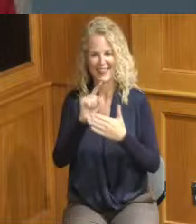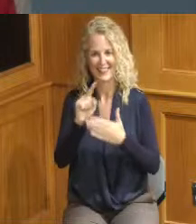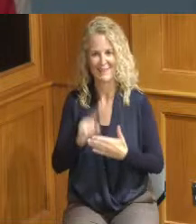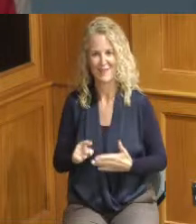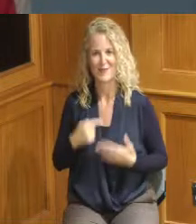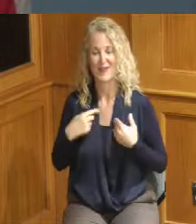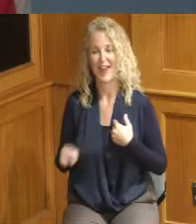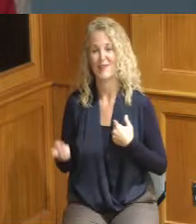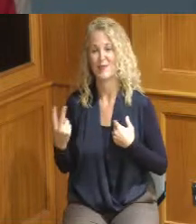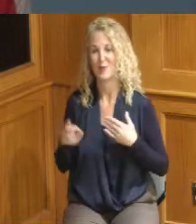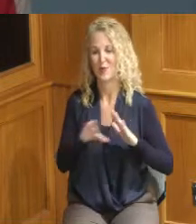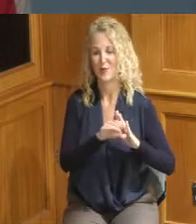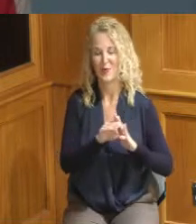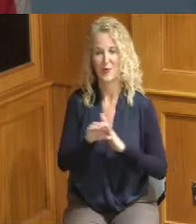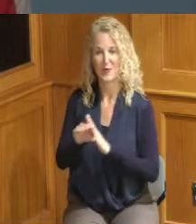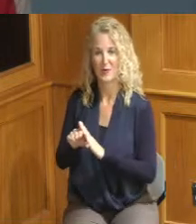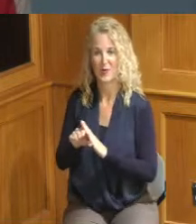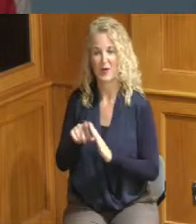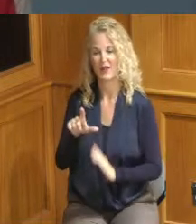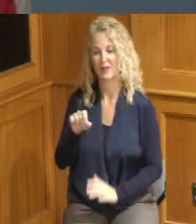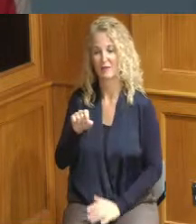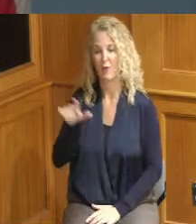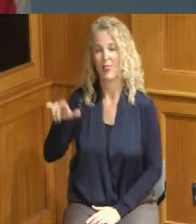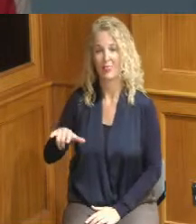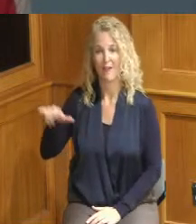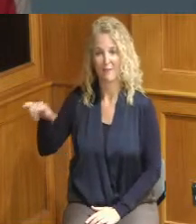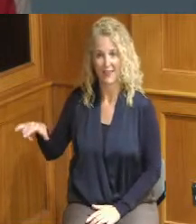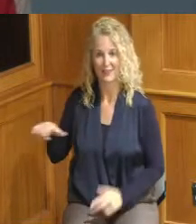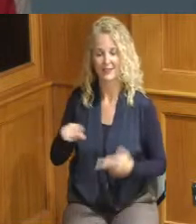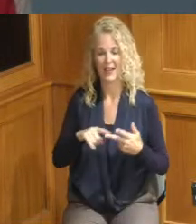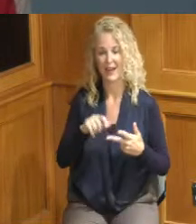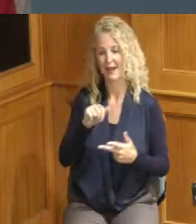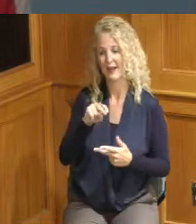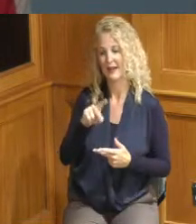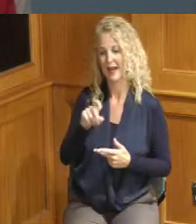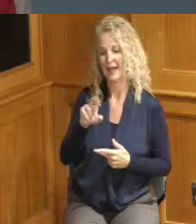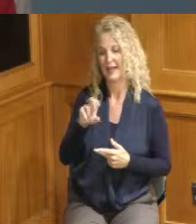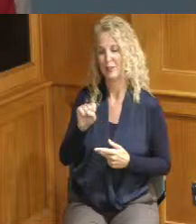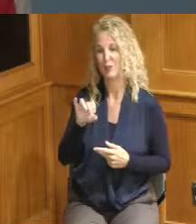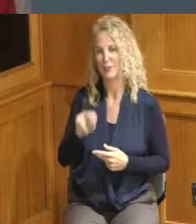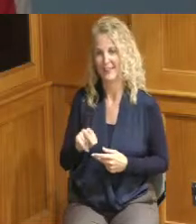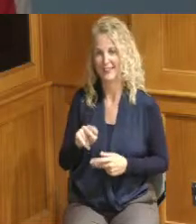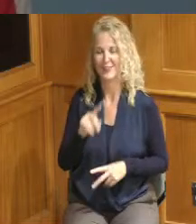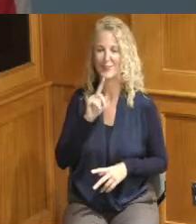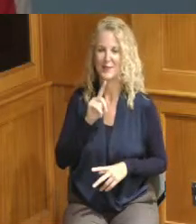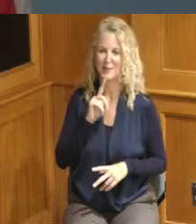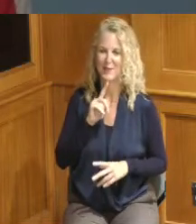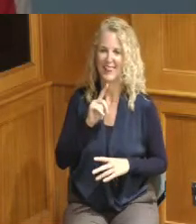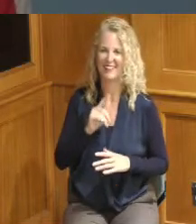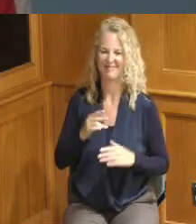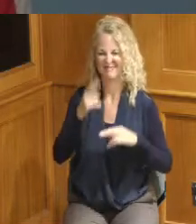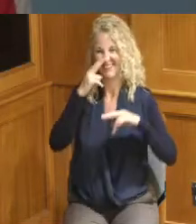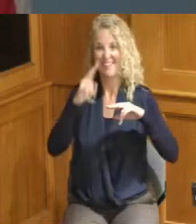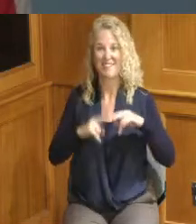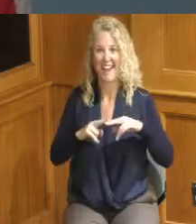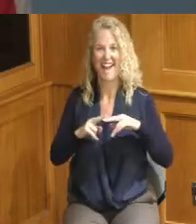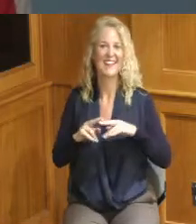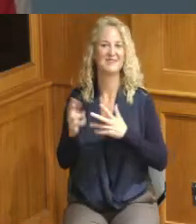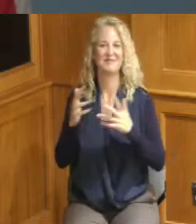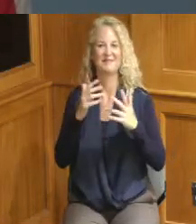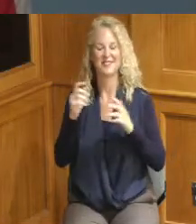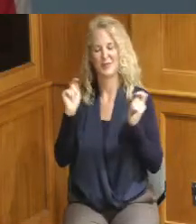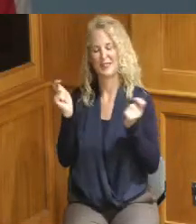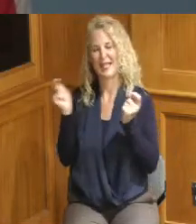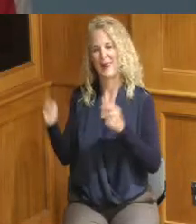2 recordings for Loveland and Anderson. And so it was just lots of fun to do, and lots of